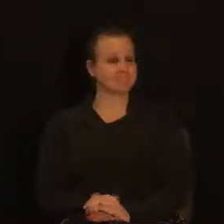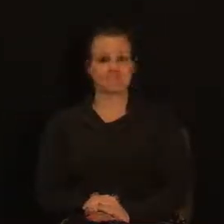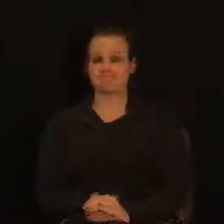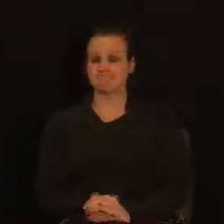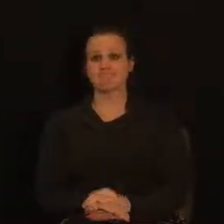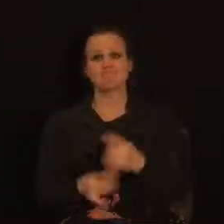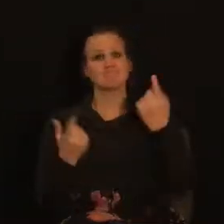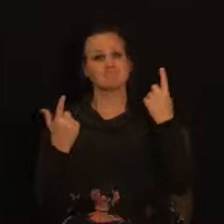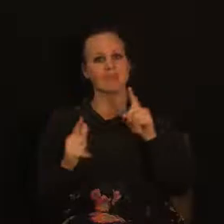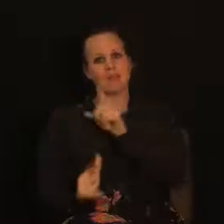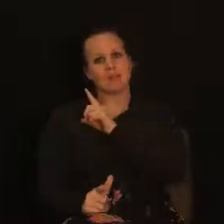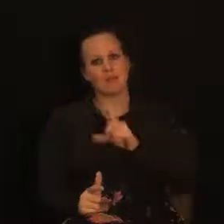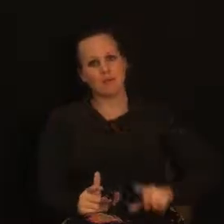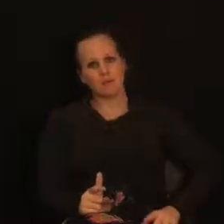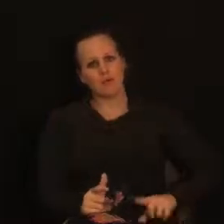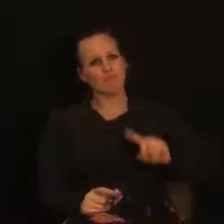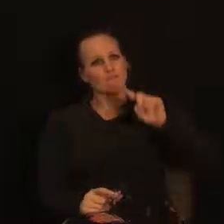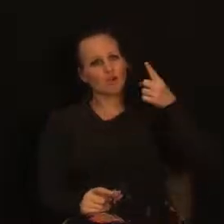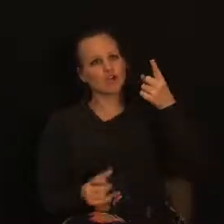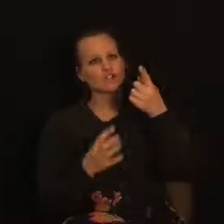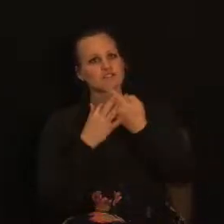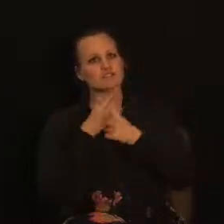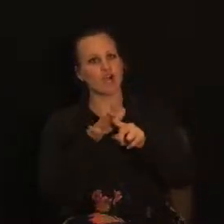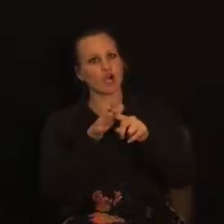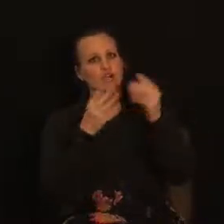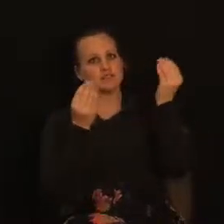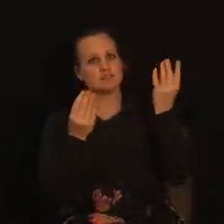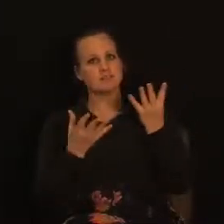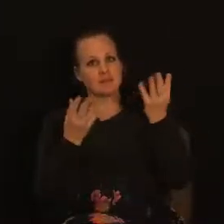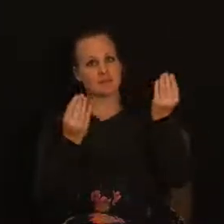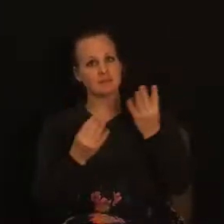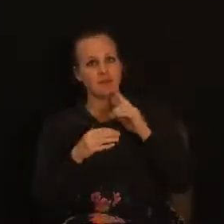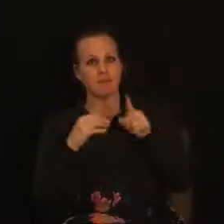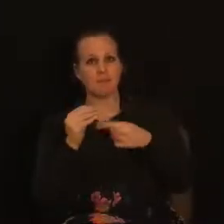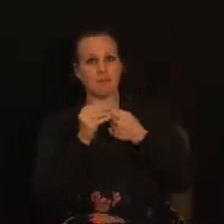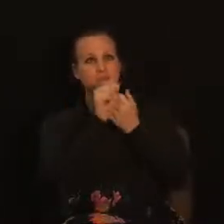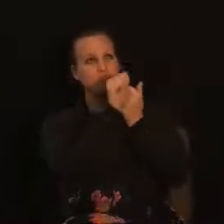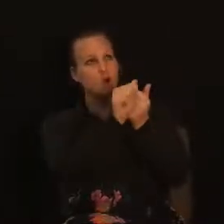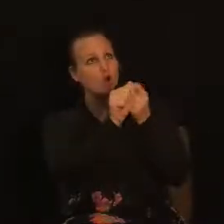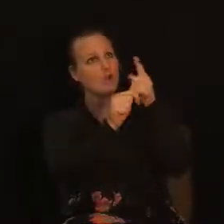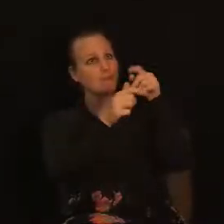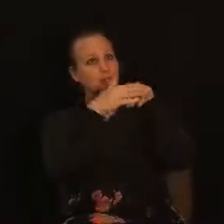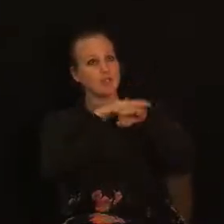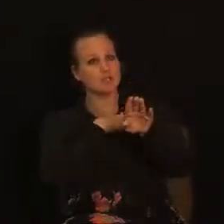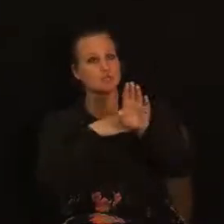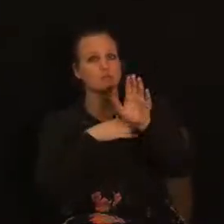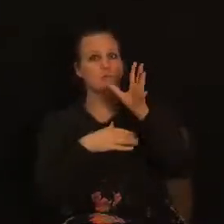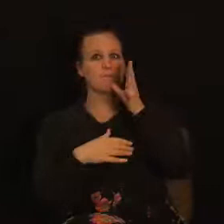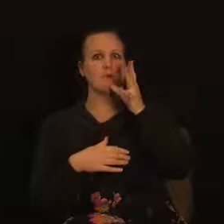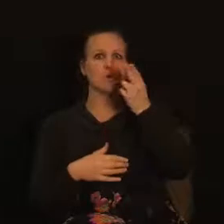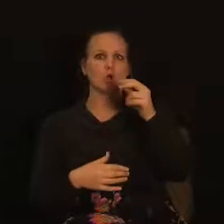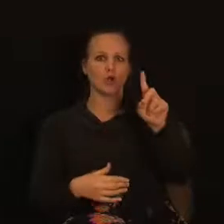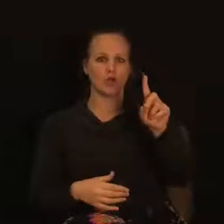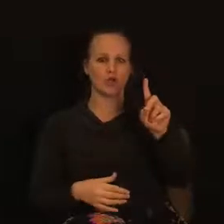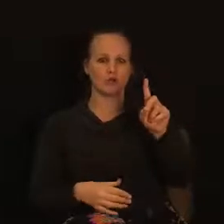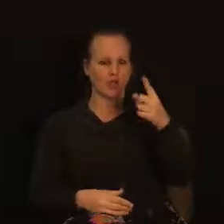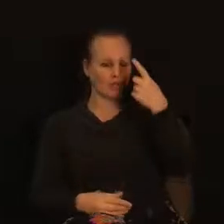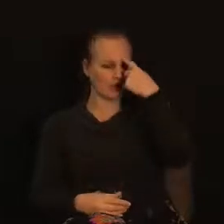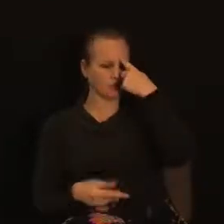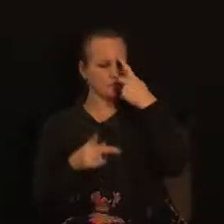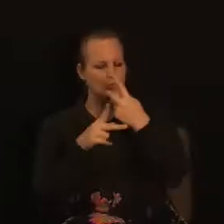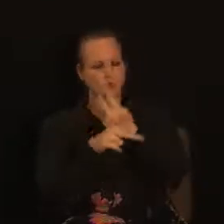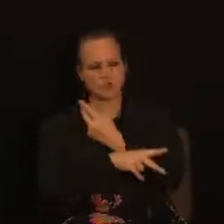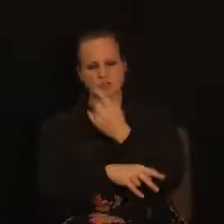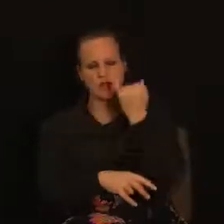And when the Lord first started speaking to me about following him in to motherhood, I thought it was the worst idea that